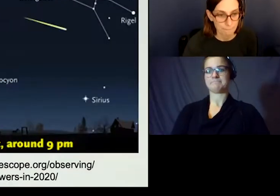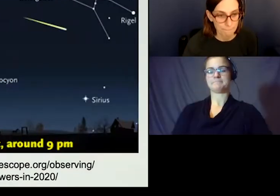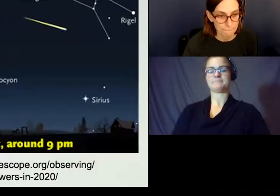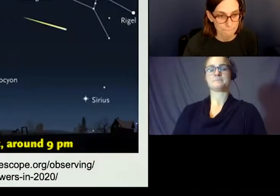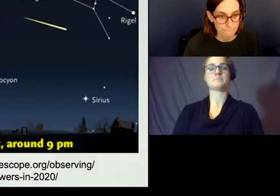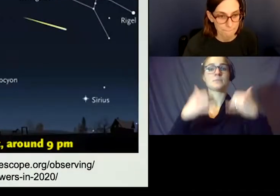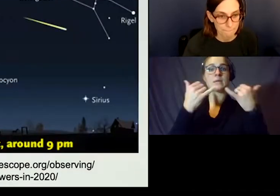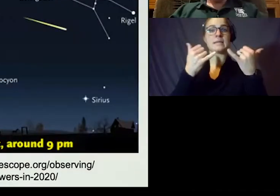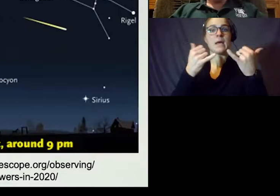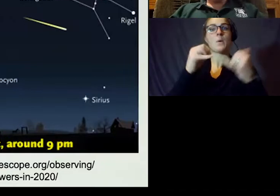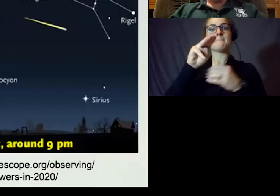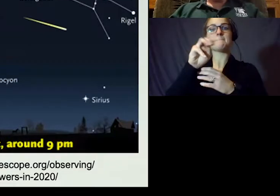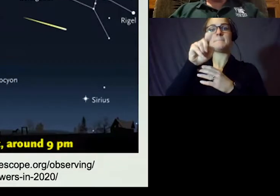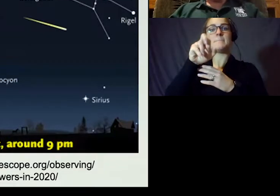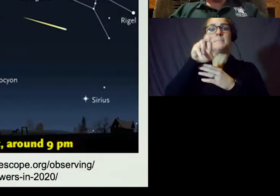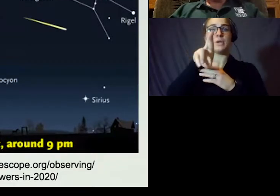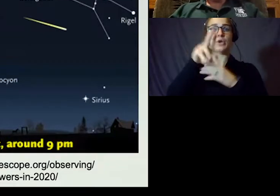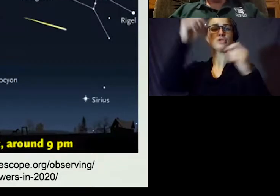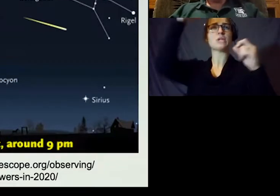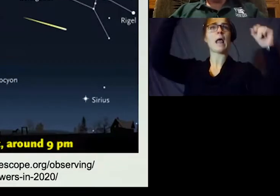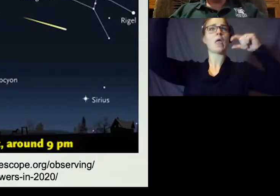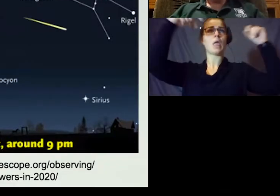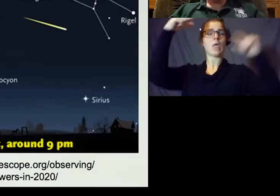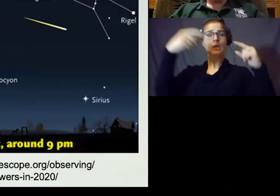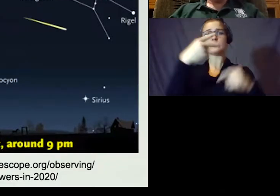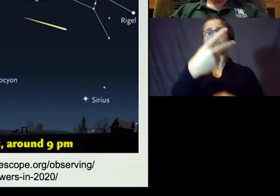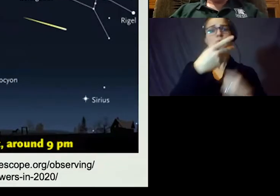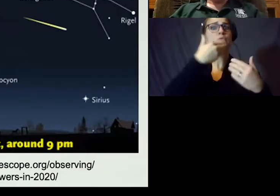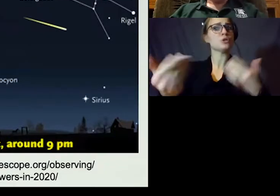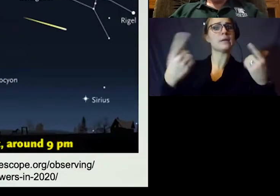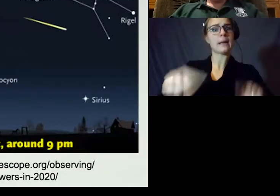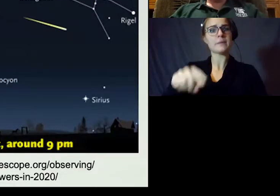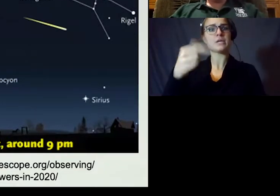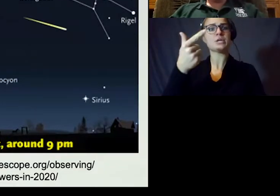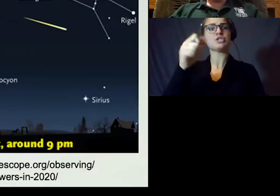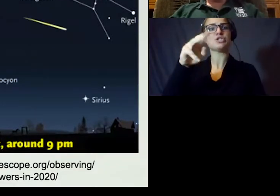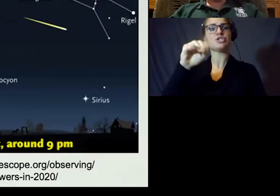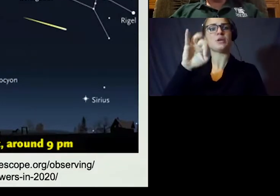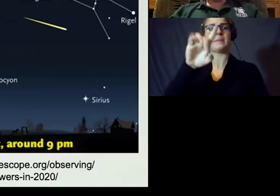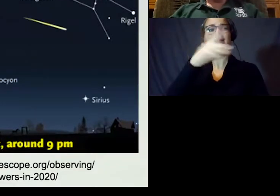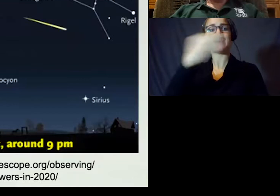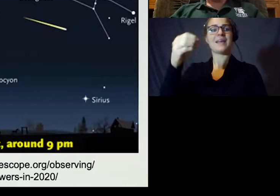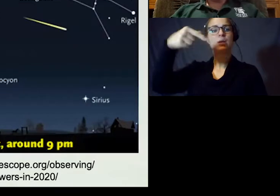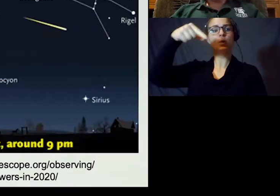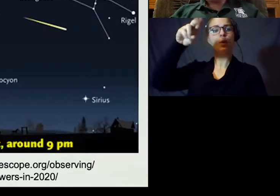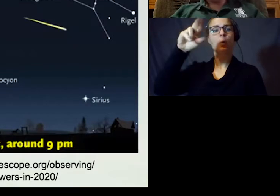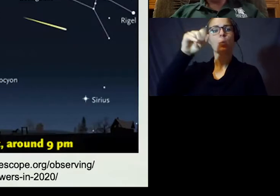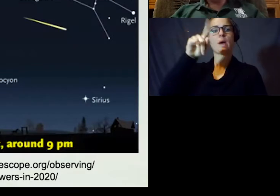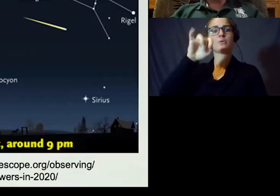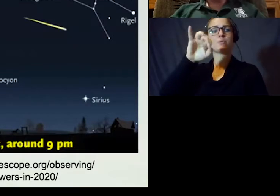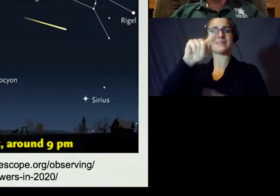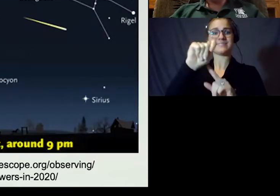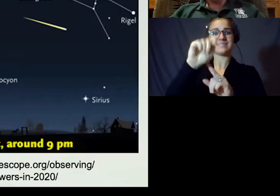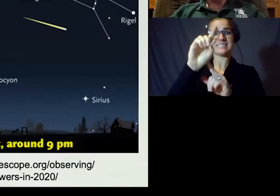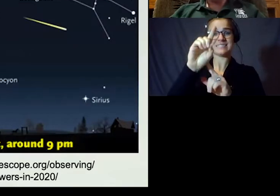Now, meteor showers. There are two good meteor showers coming up, Geminids and the Quadrantids. The Geminids, frankly, if you're not worried about temperature,